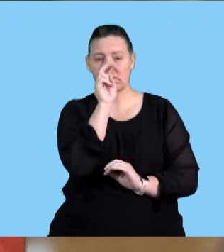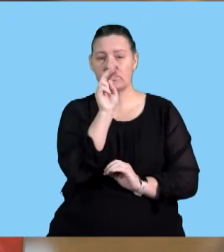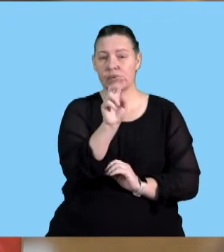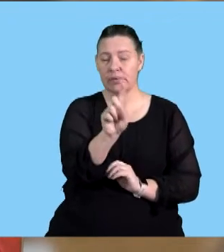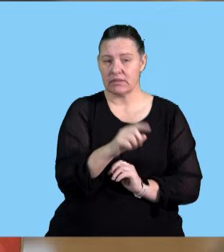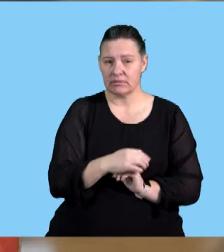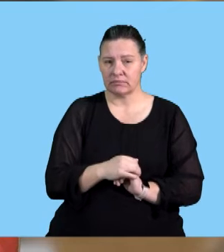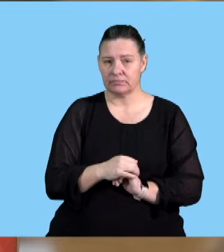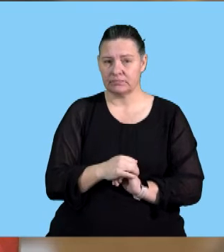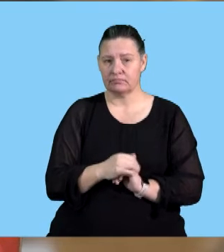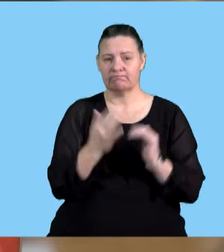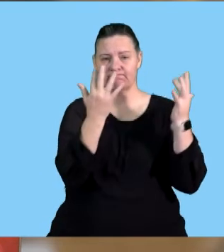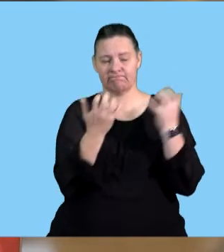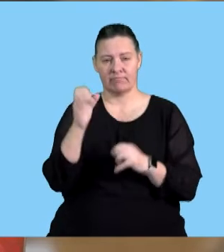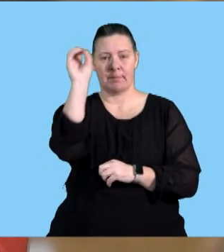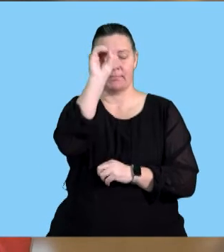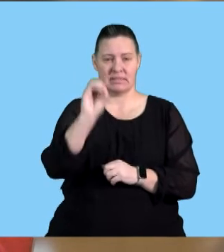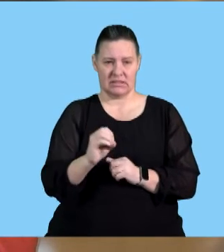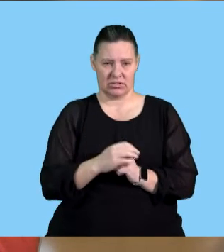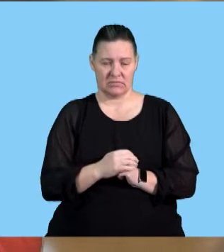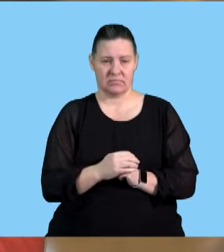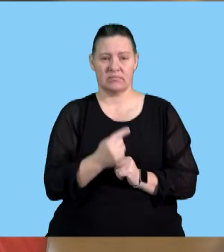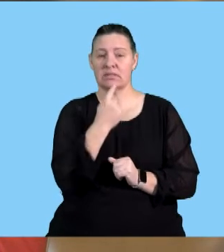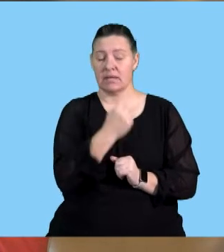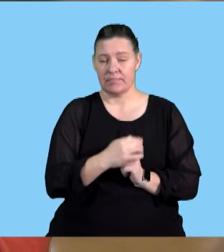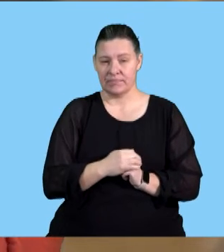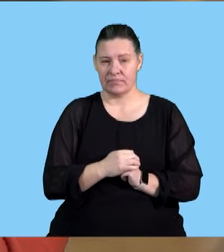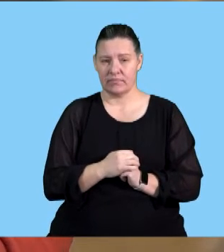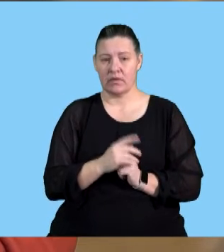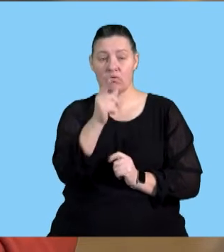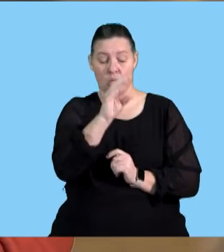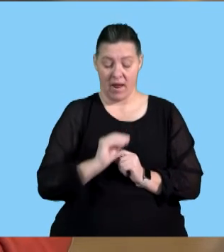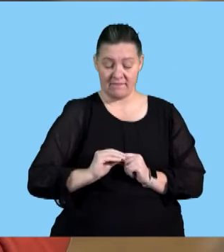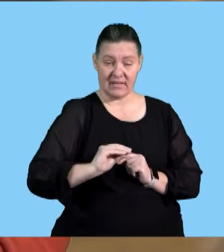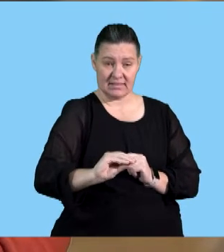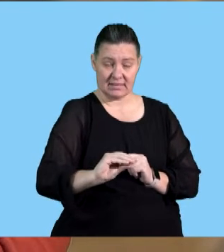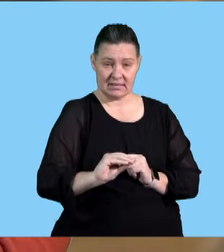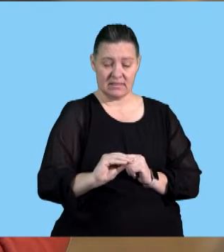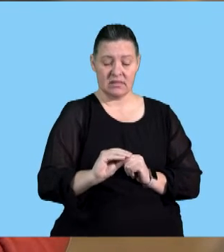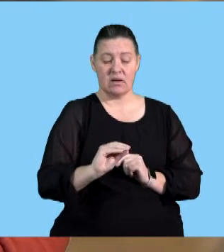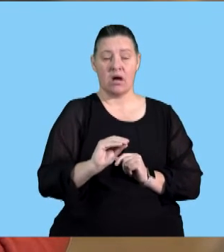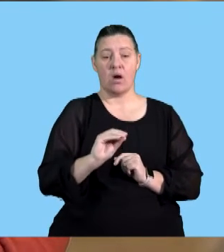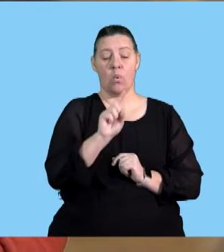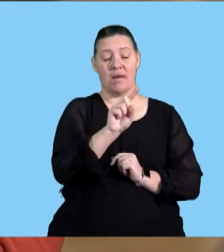of which we will be looking at working with percentages. It says here if you invest